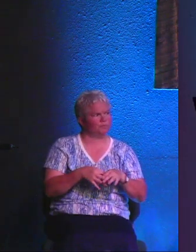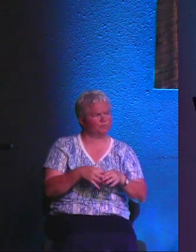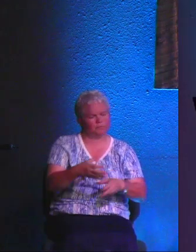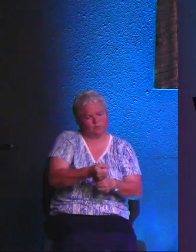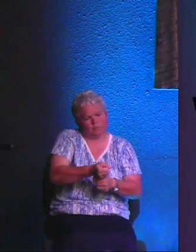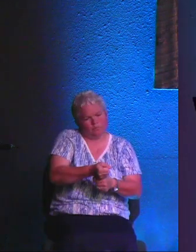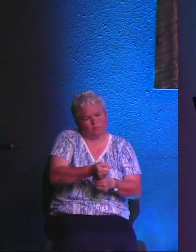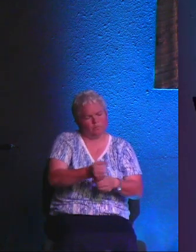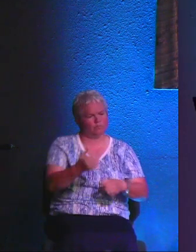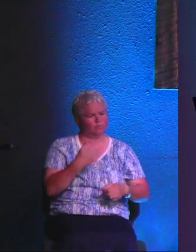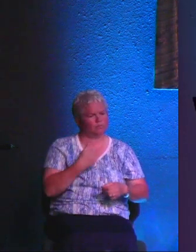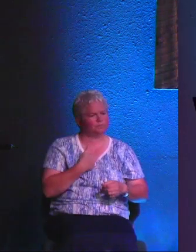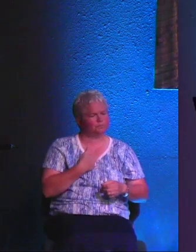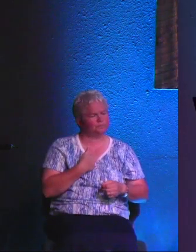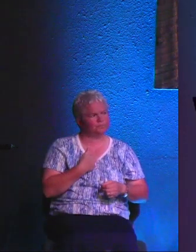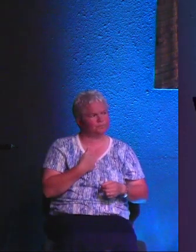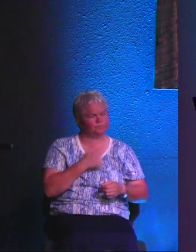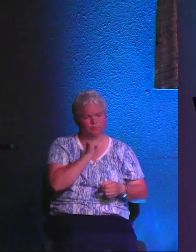didn't trust me anymore